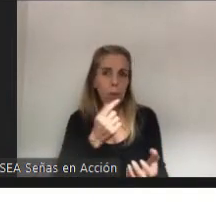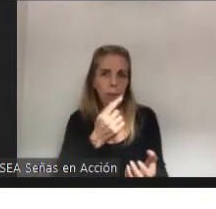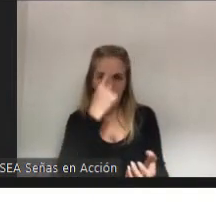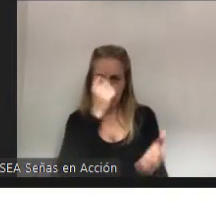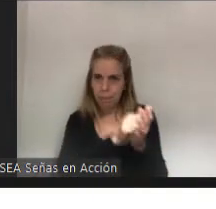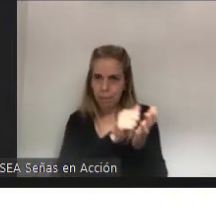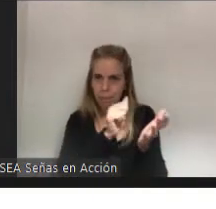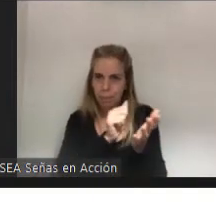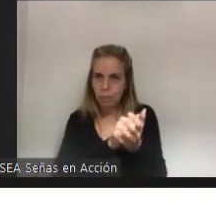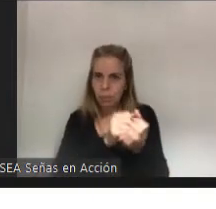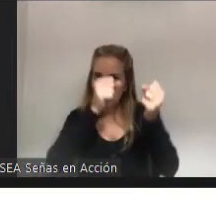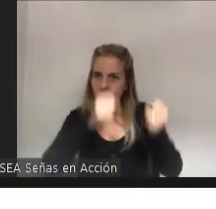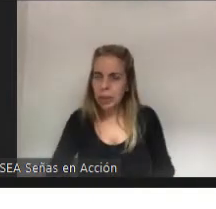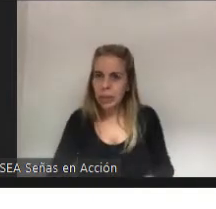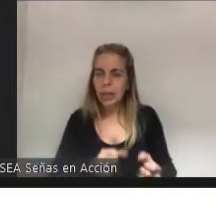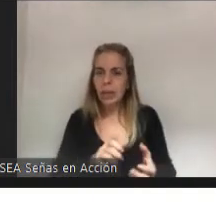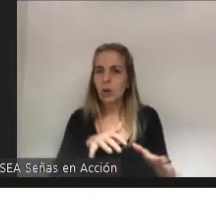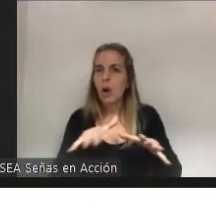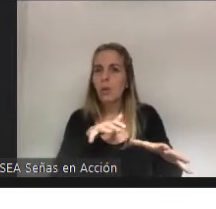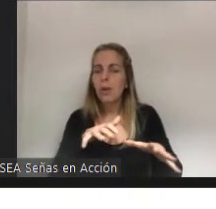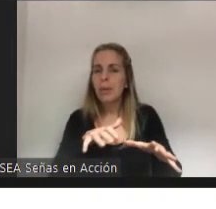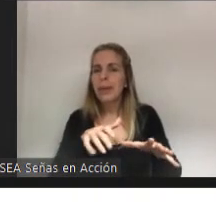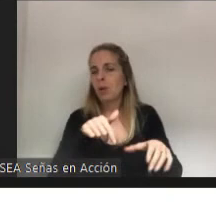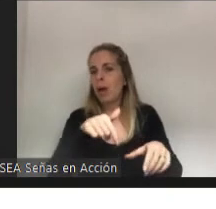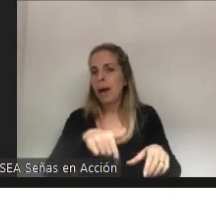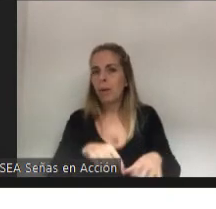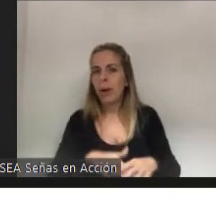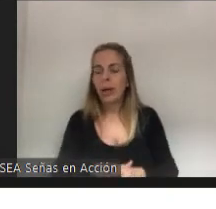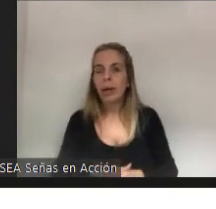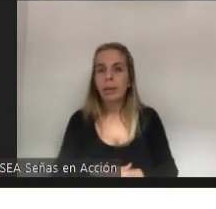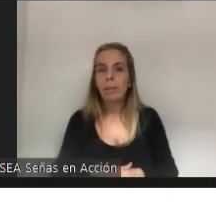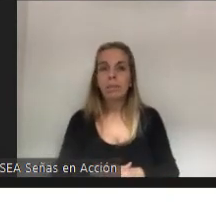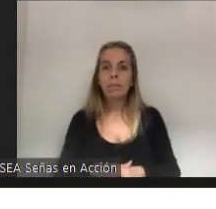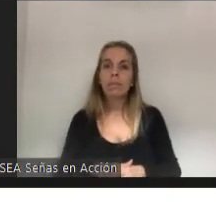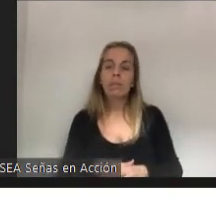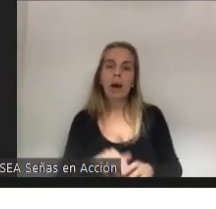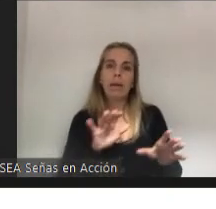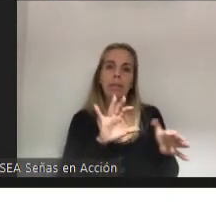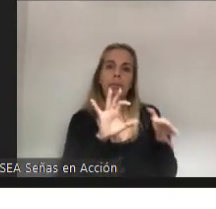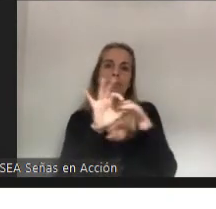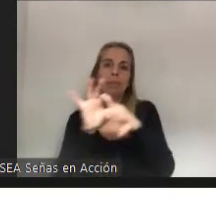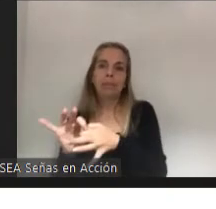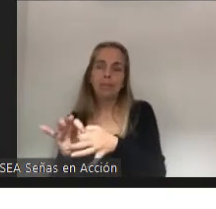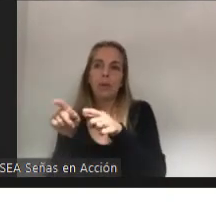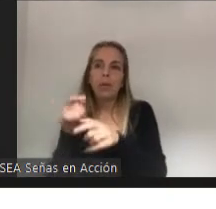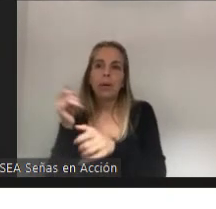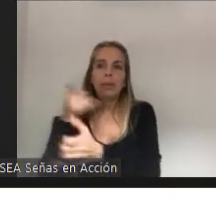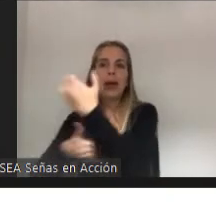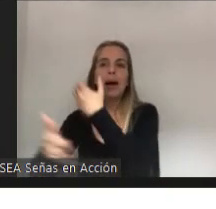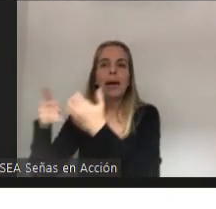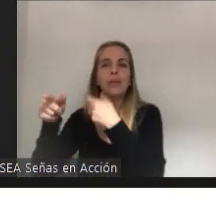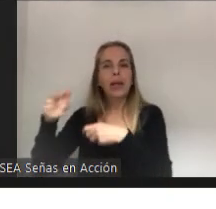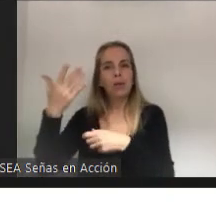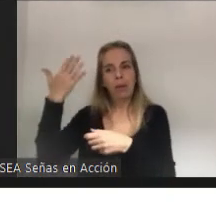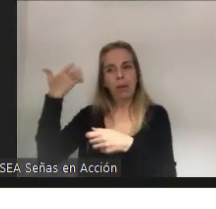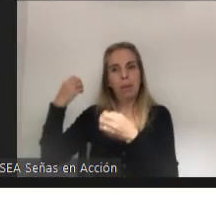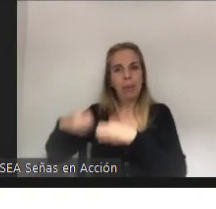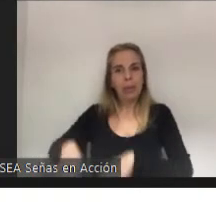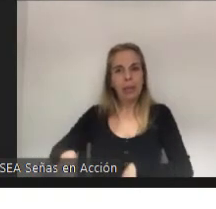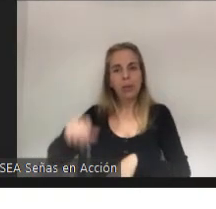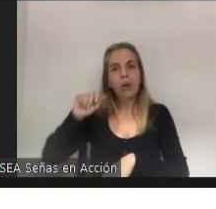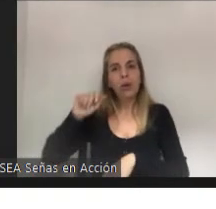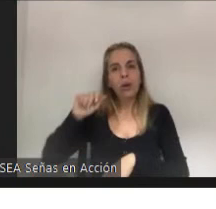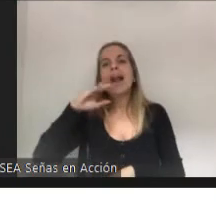who is focused on challenging our current moves. And this is along the lines of what you were saying